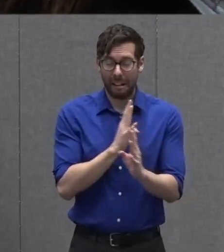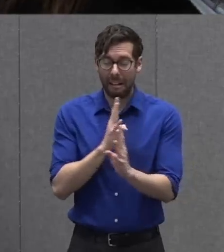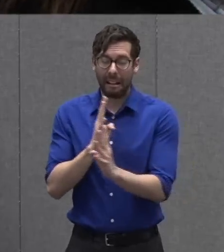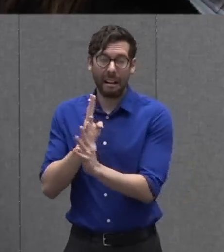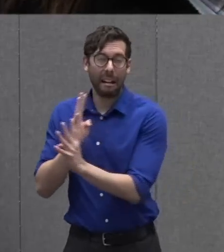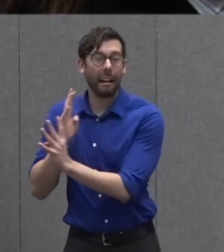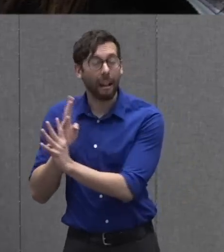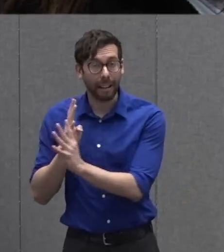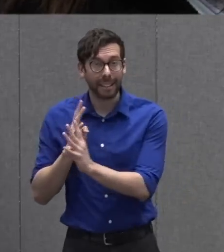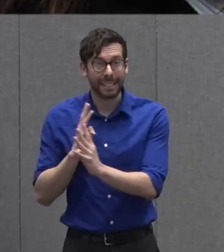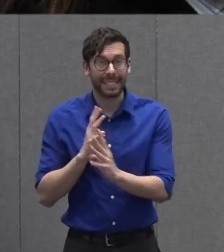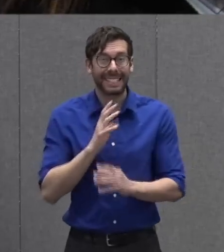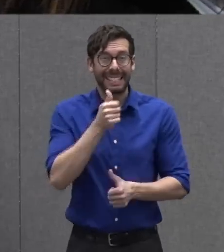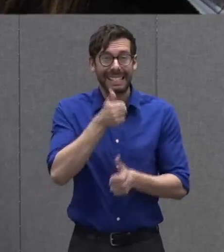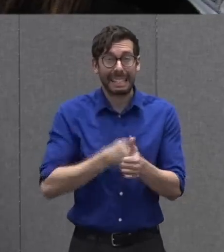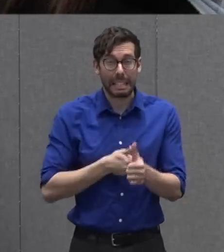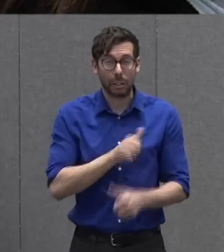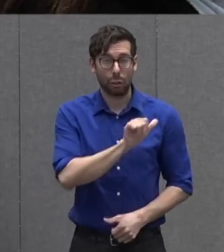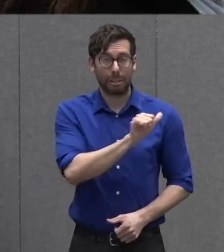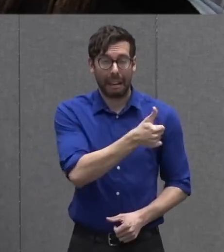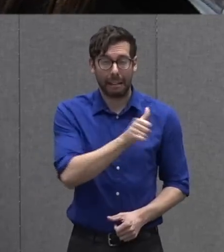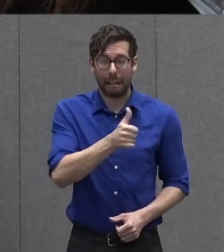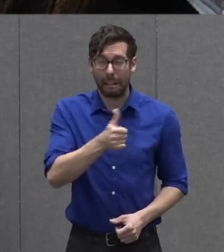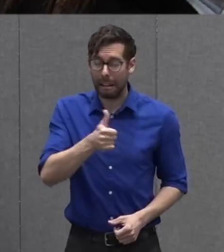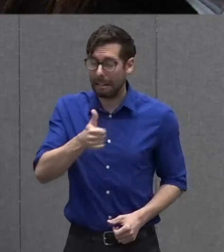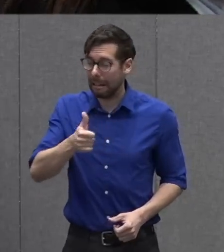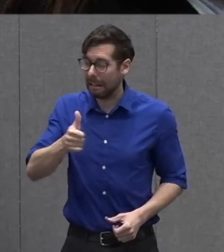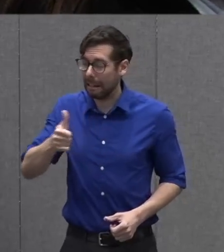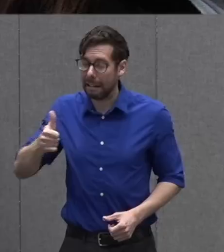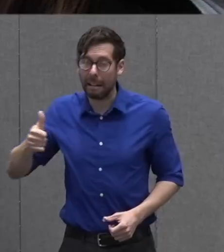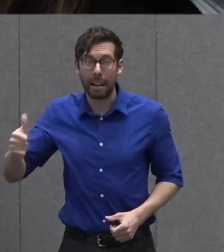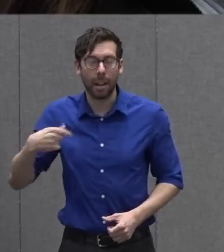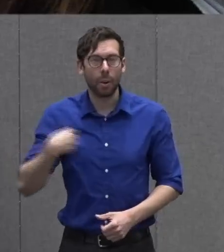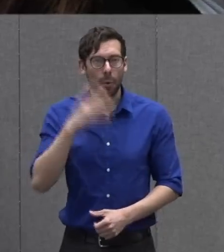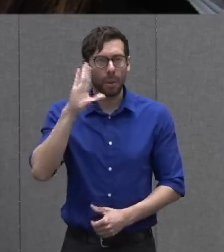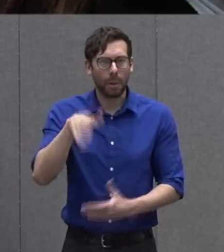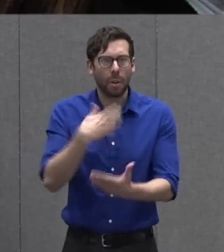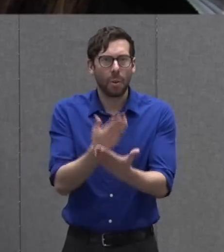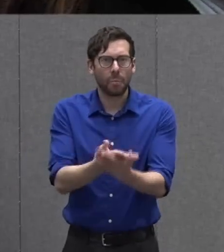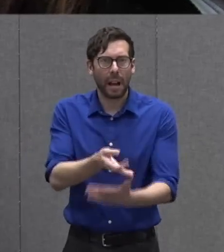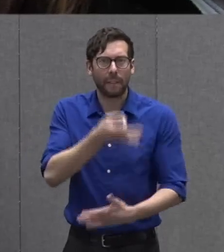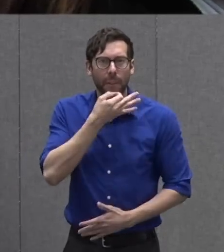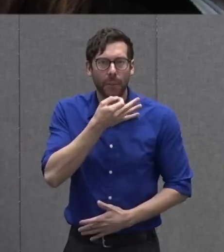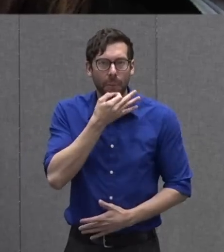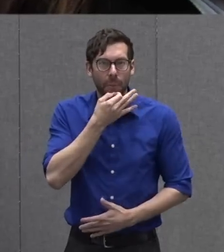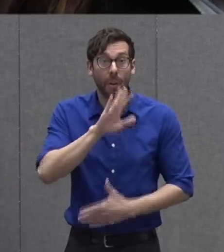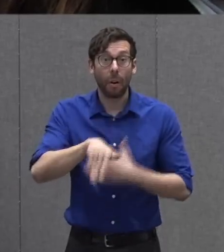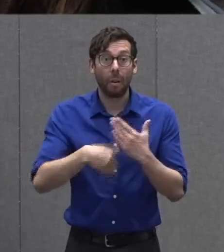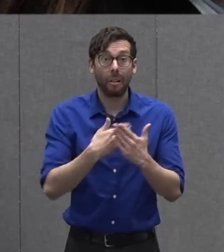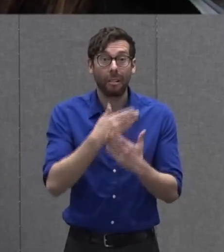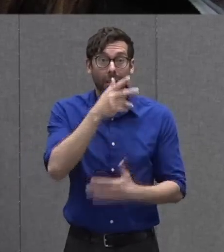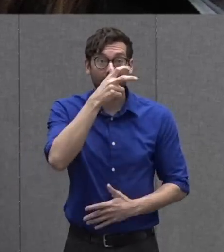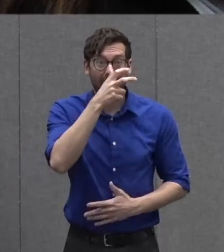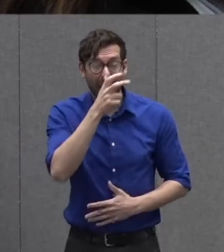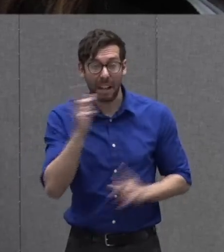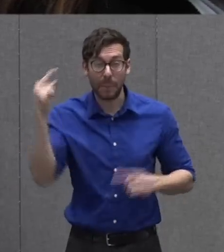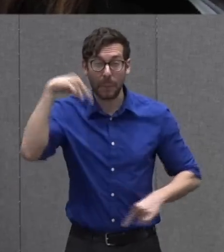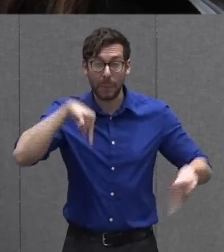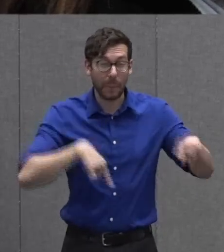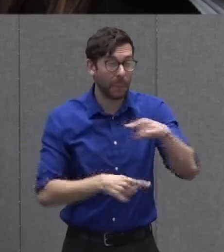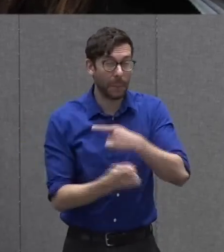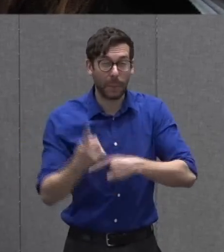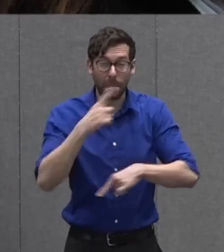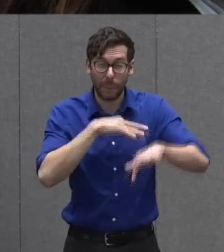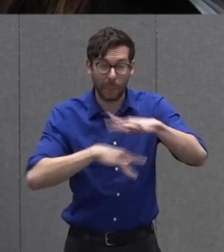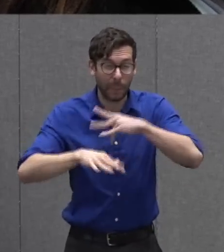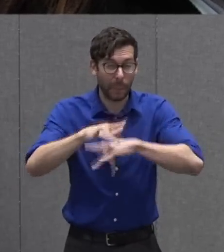soon, I know. All the ants raced here and there, up and down, to and fro. There'll be yummies